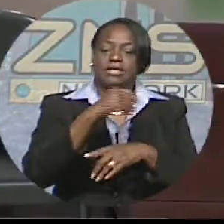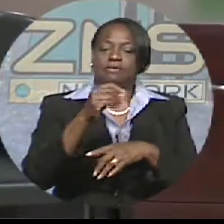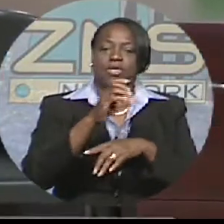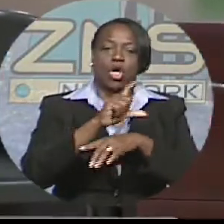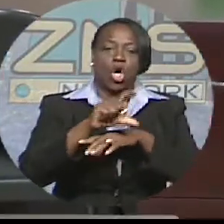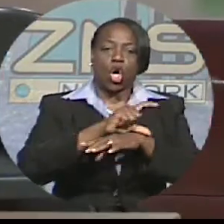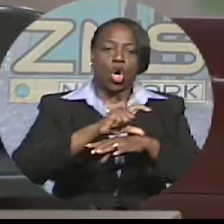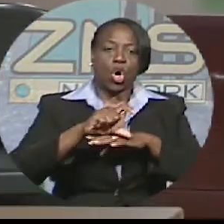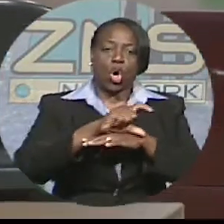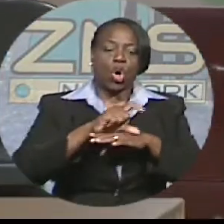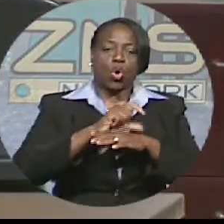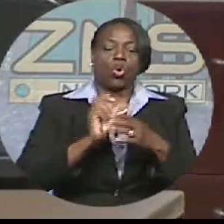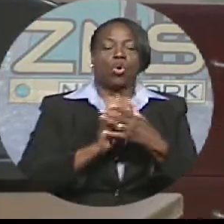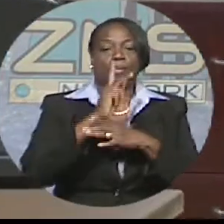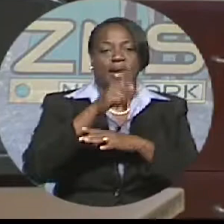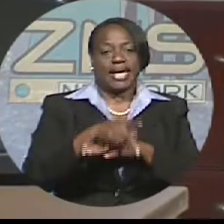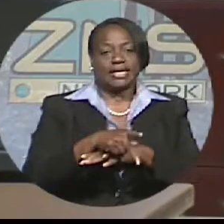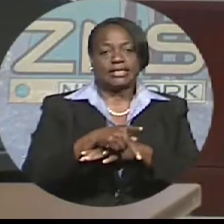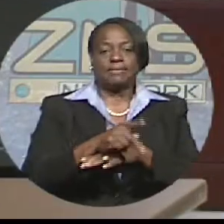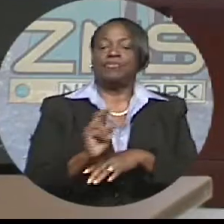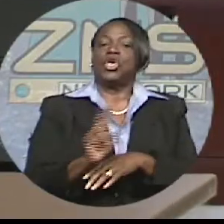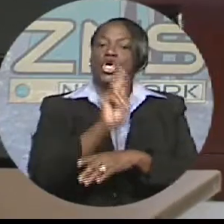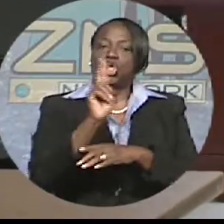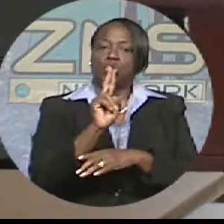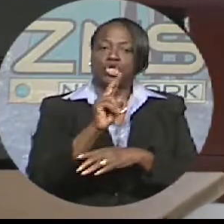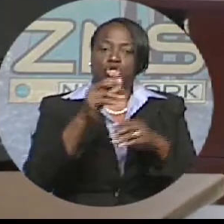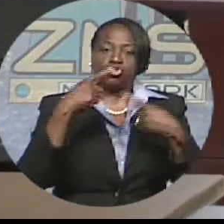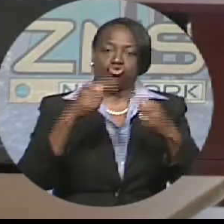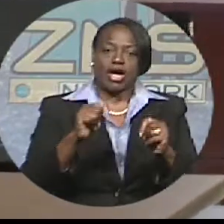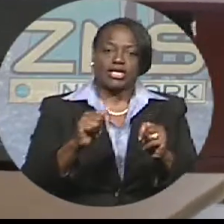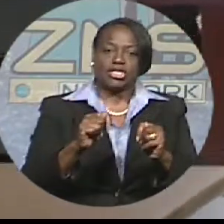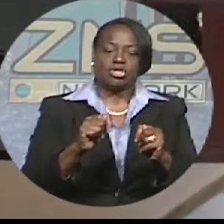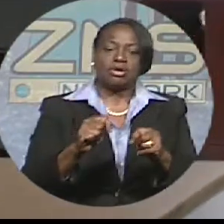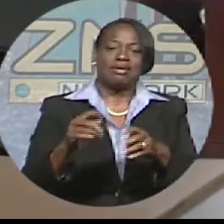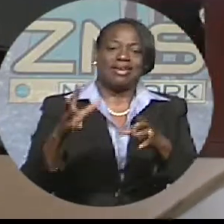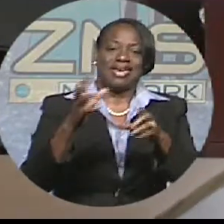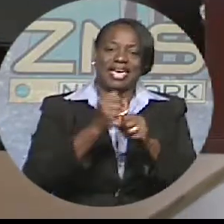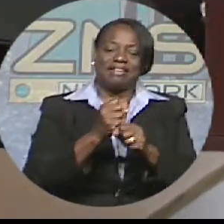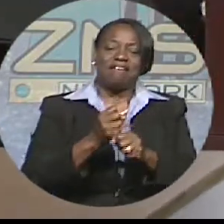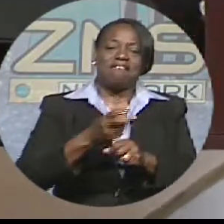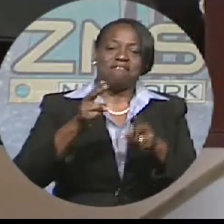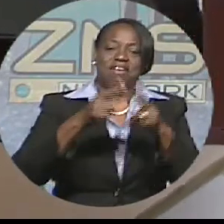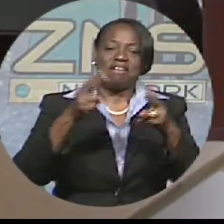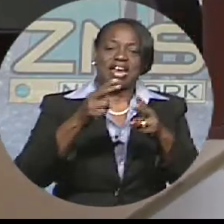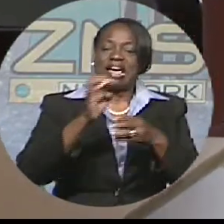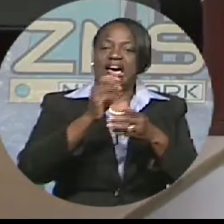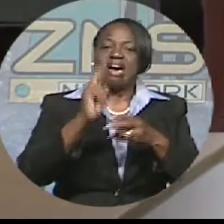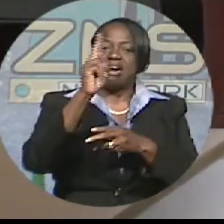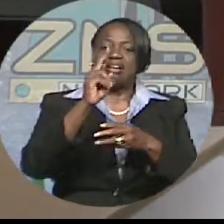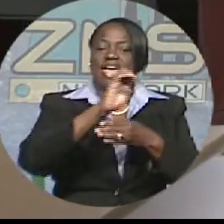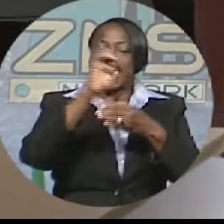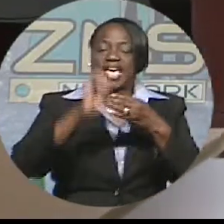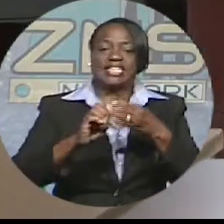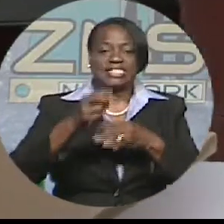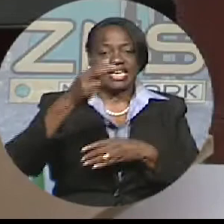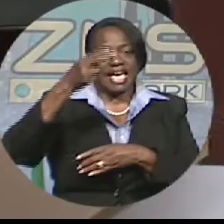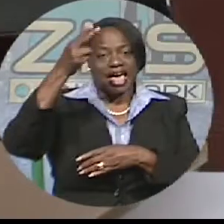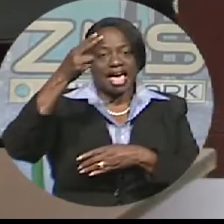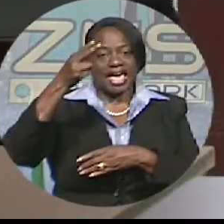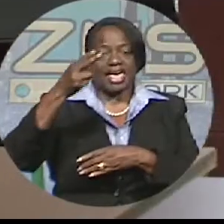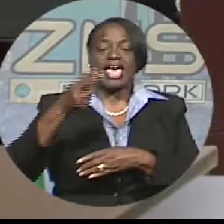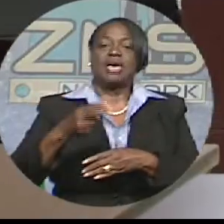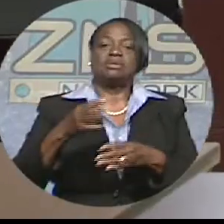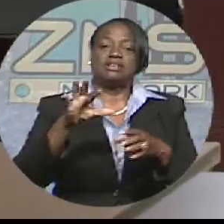users. Users try to reach a never-ending high, and since the 1970s, it has been found on the streets of the Bahamas.